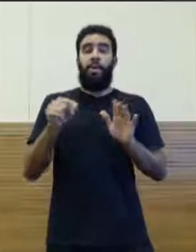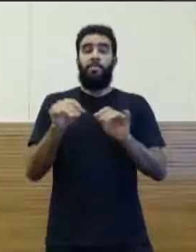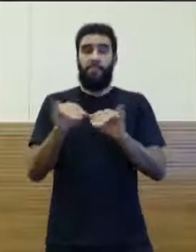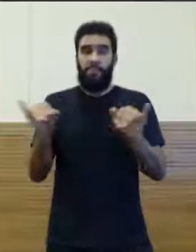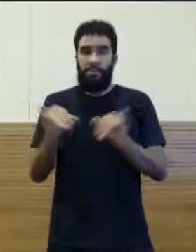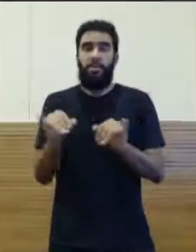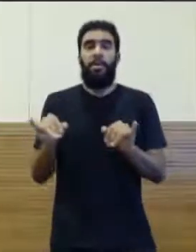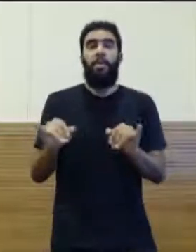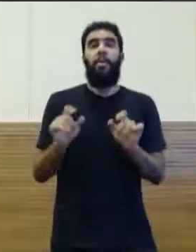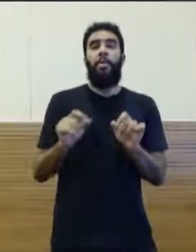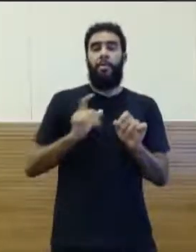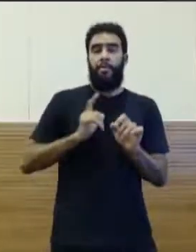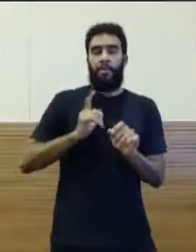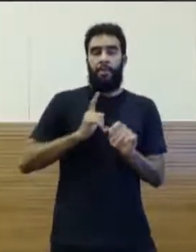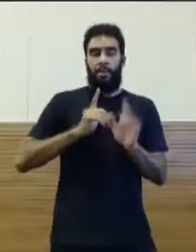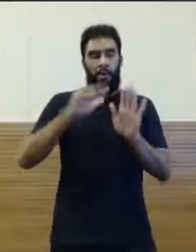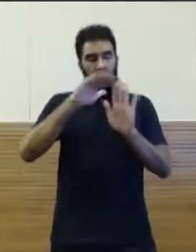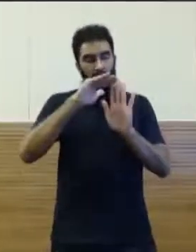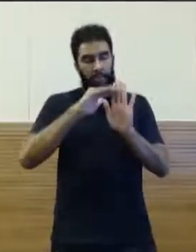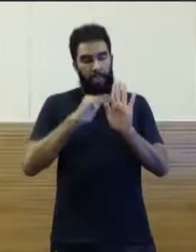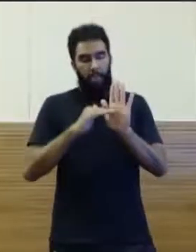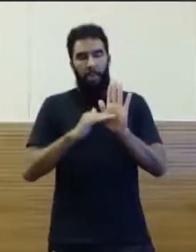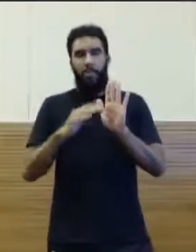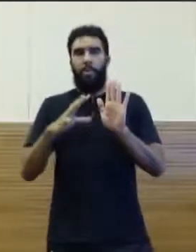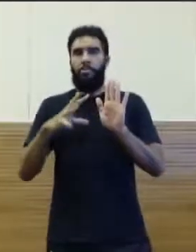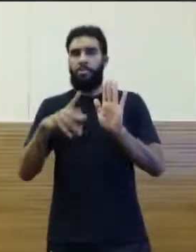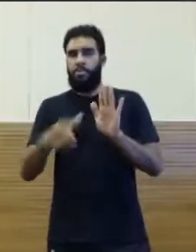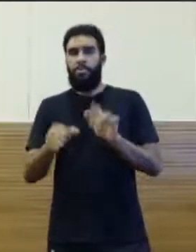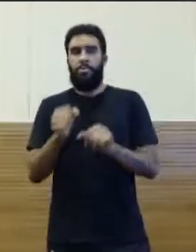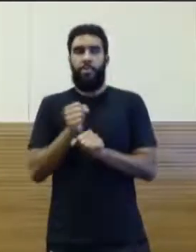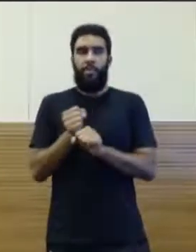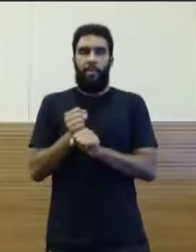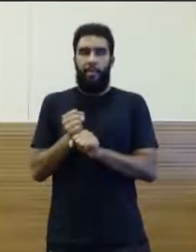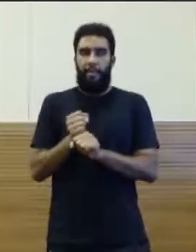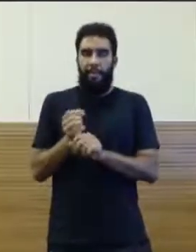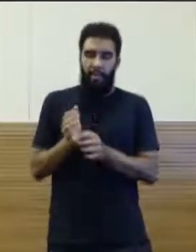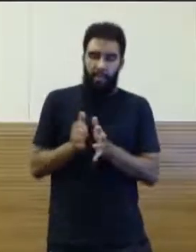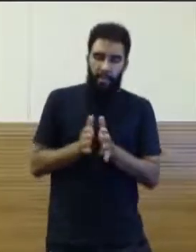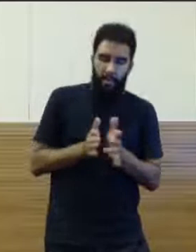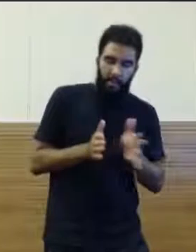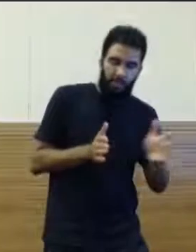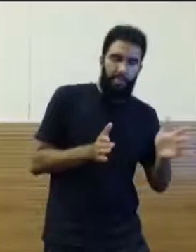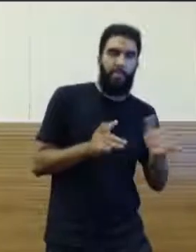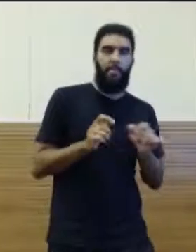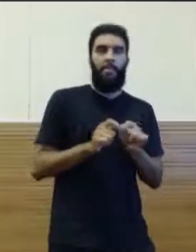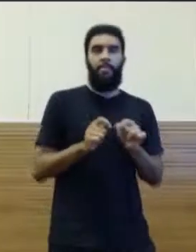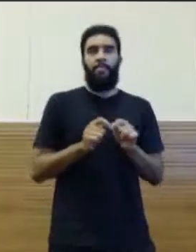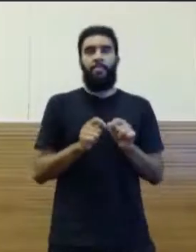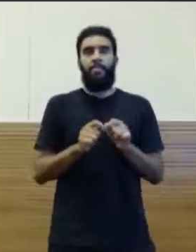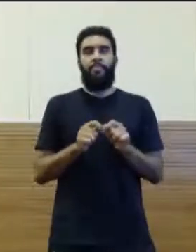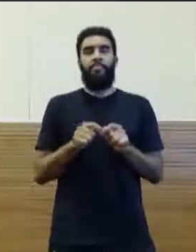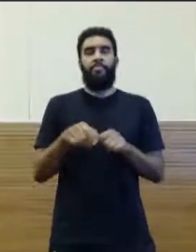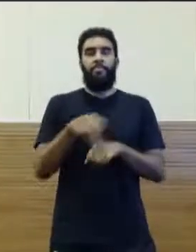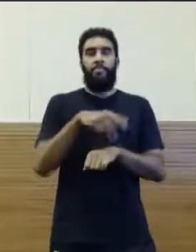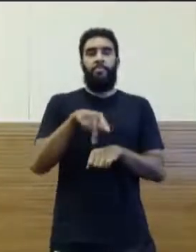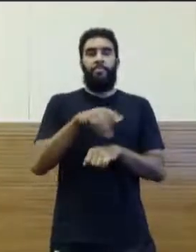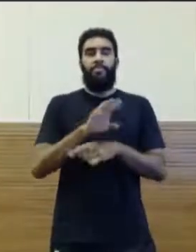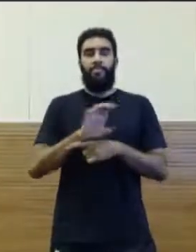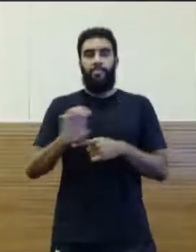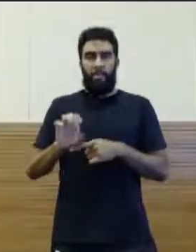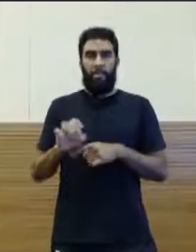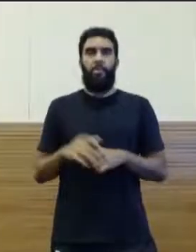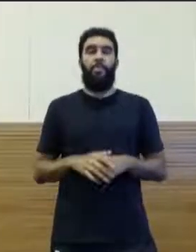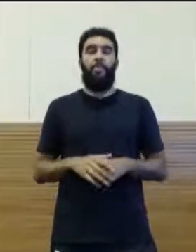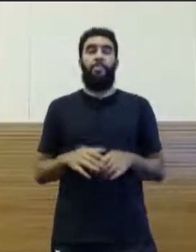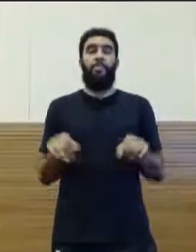plan. We already have a timeline of the whole year, and we will do it at the national level.